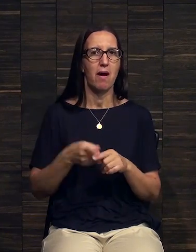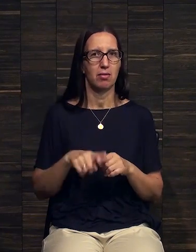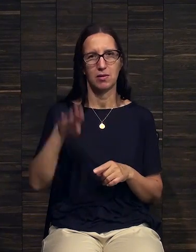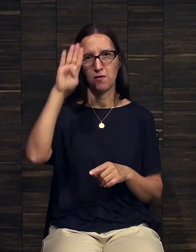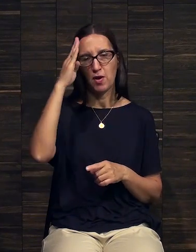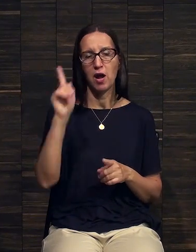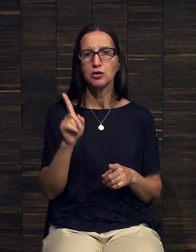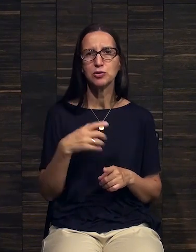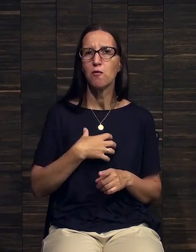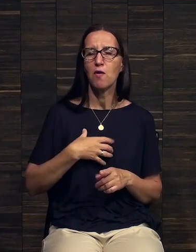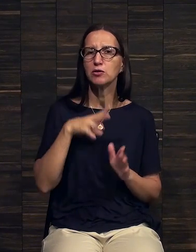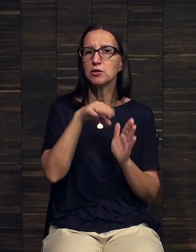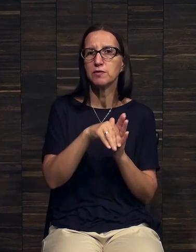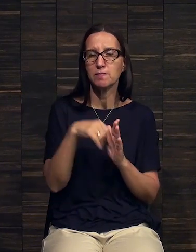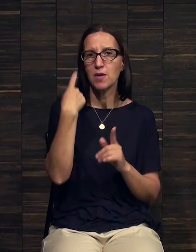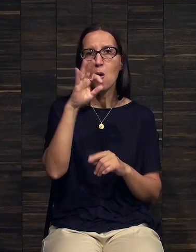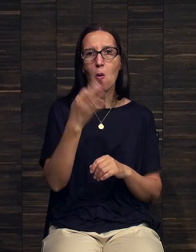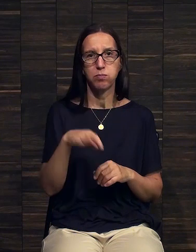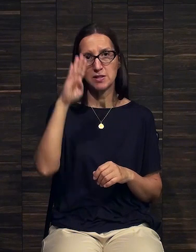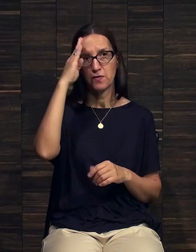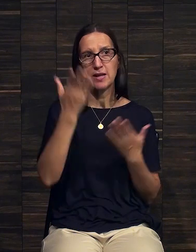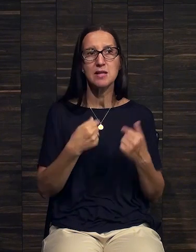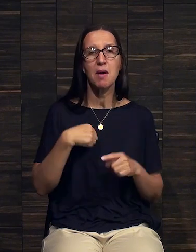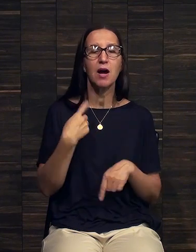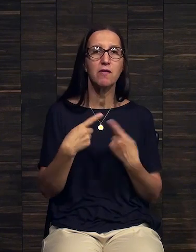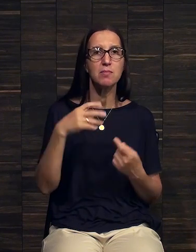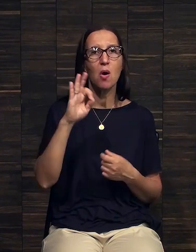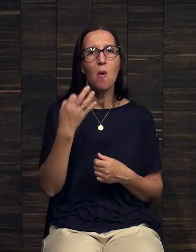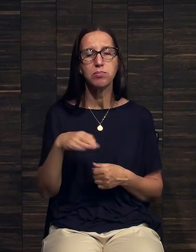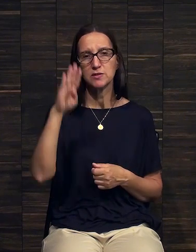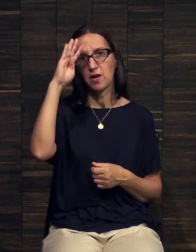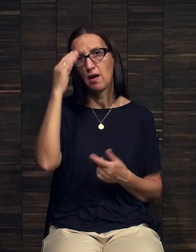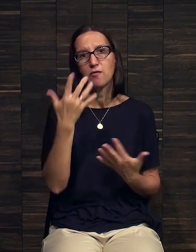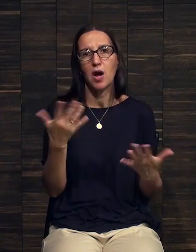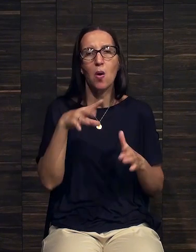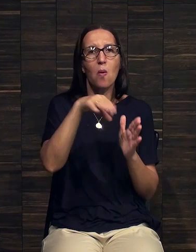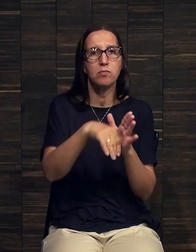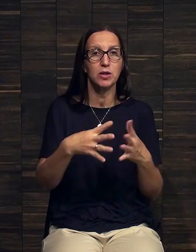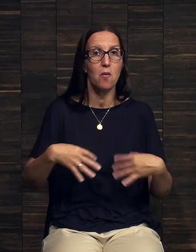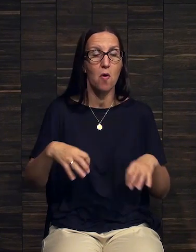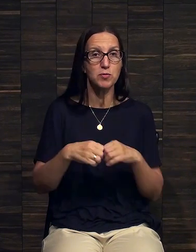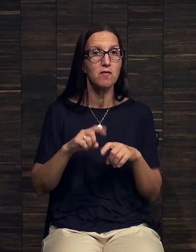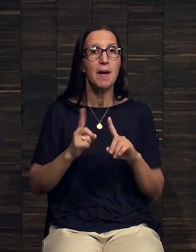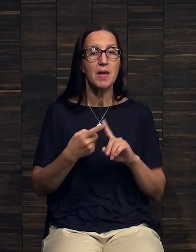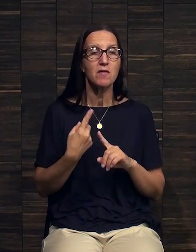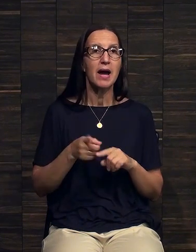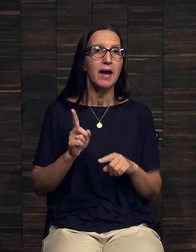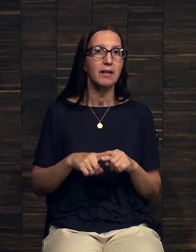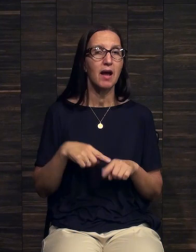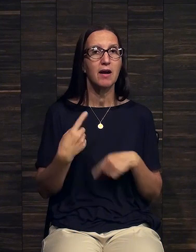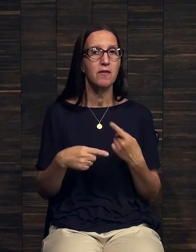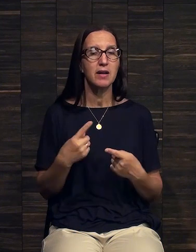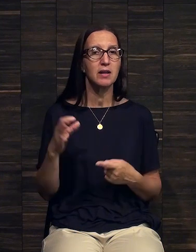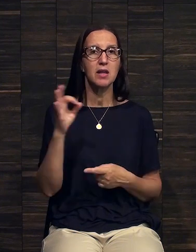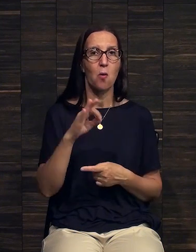way we perceive it. And what is more important, once we speak about the enemy image in different societies,